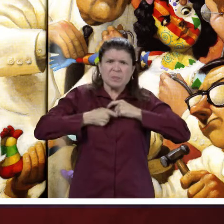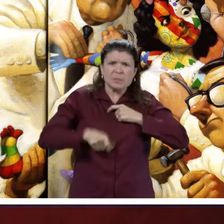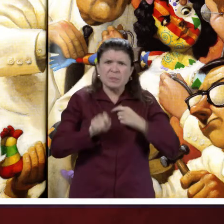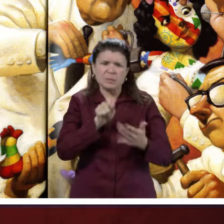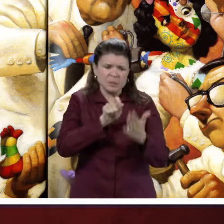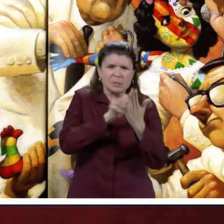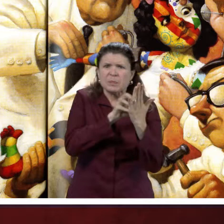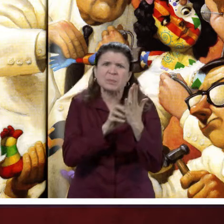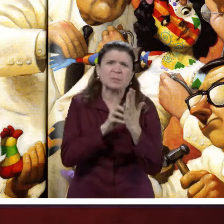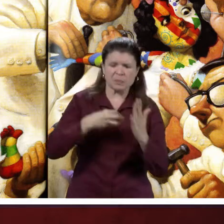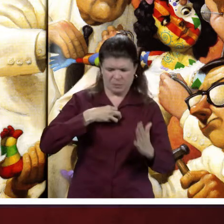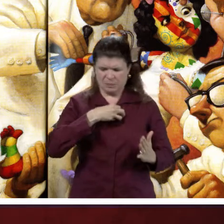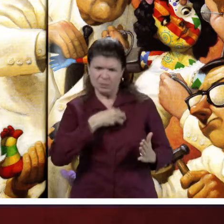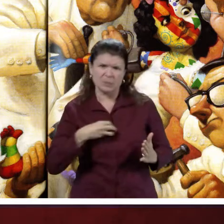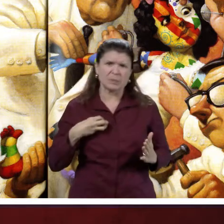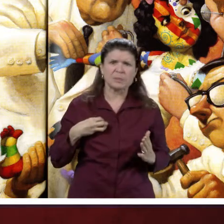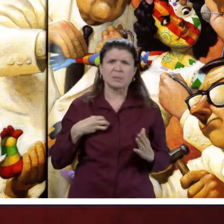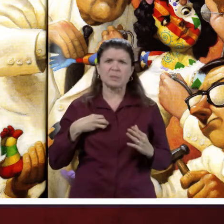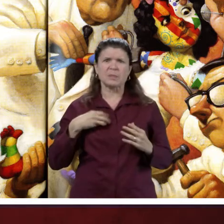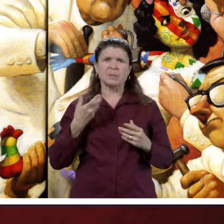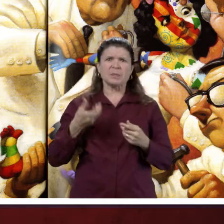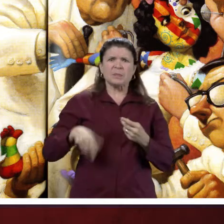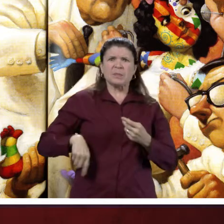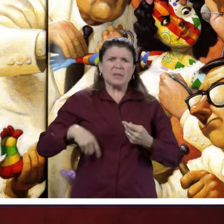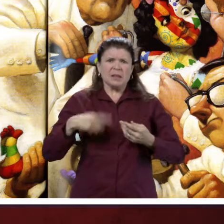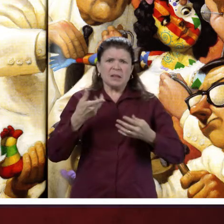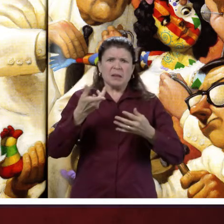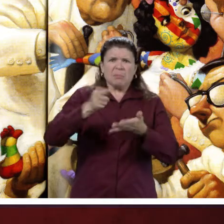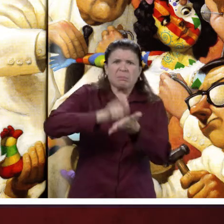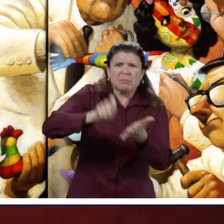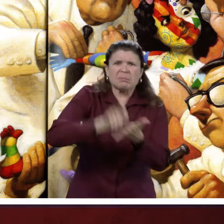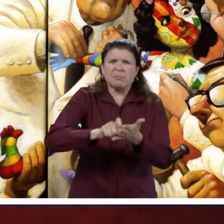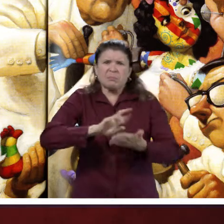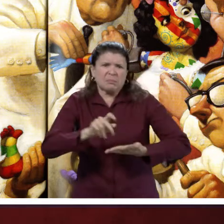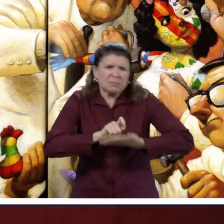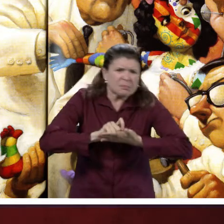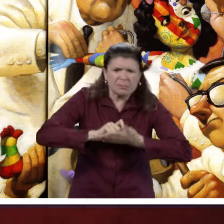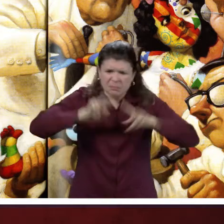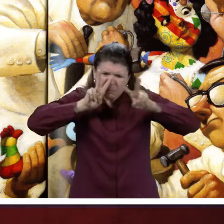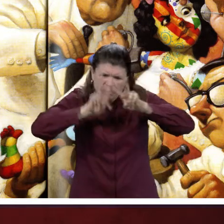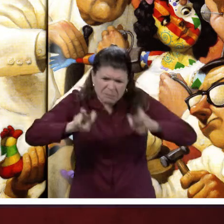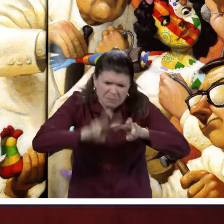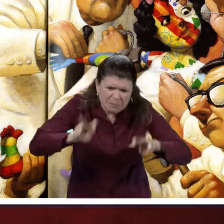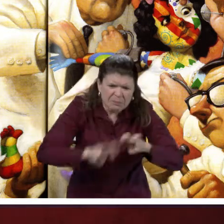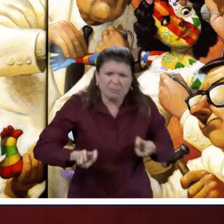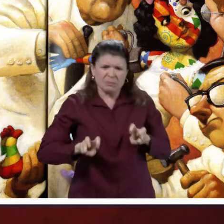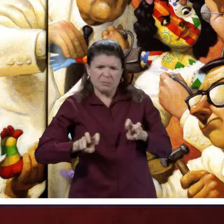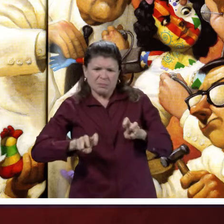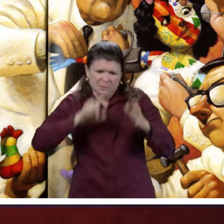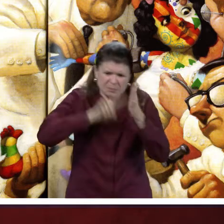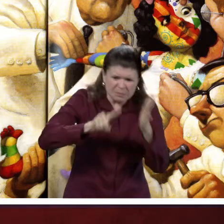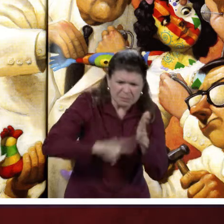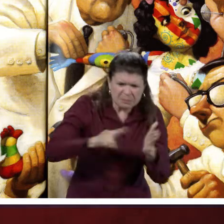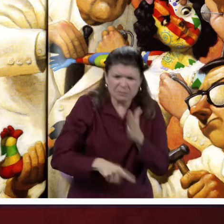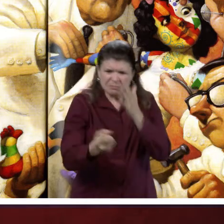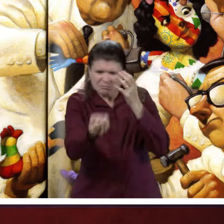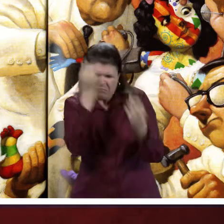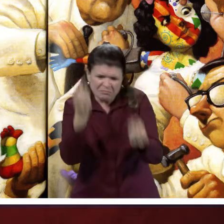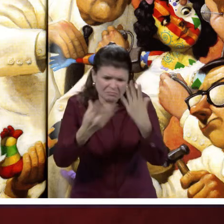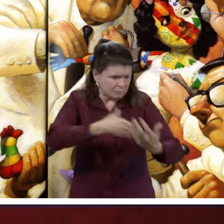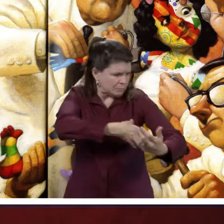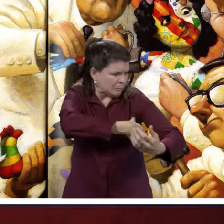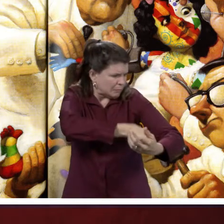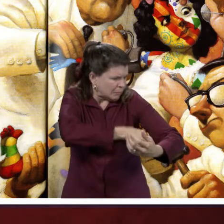Grop, Dr. Sponge, Dr. Cricket, and Dr. Young." Then the specialists went to work on